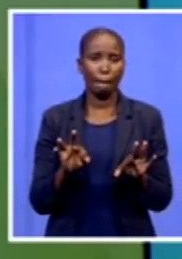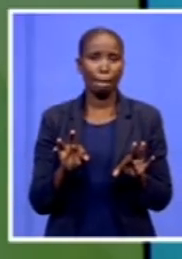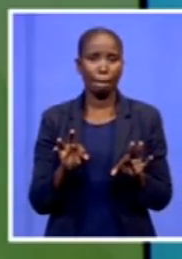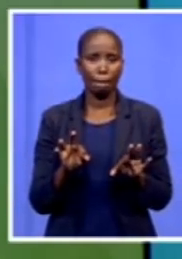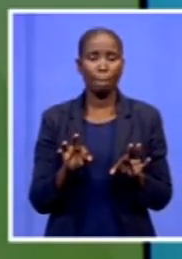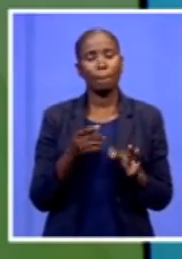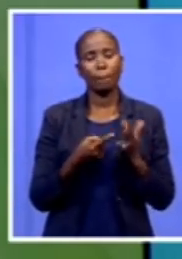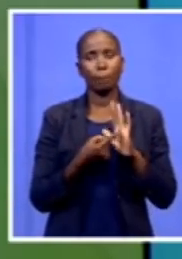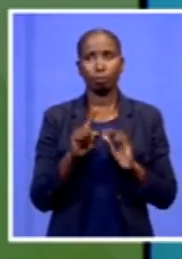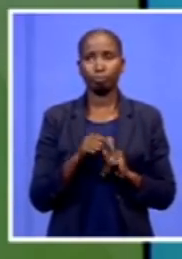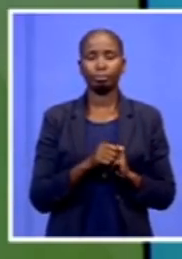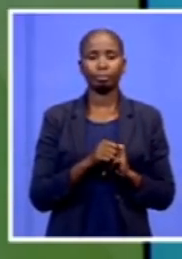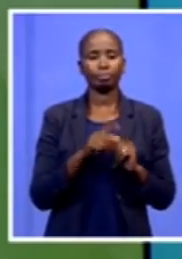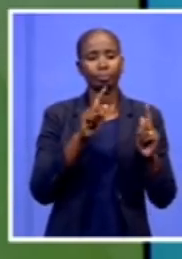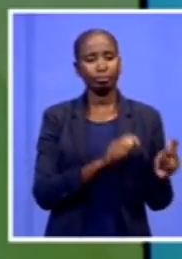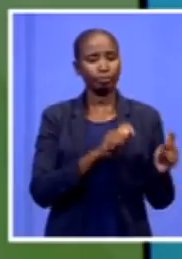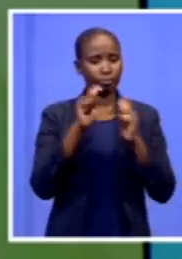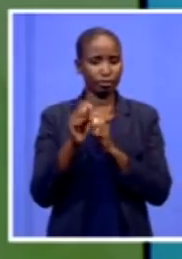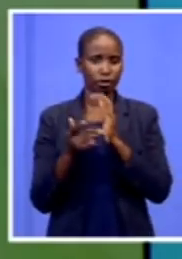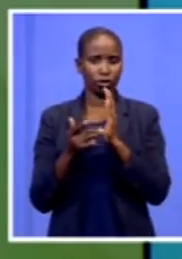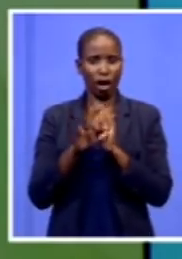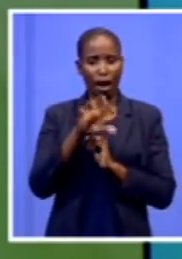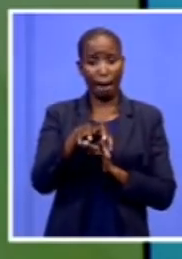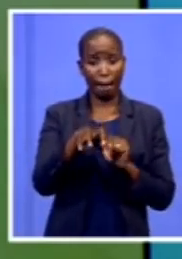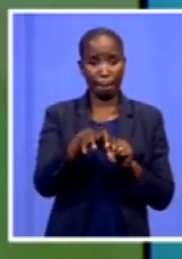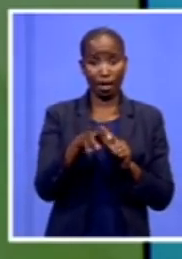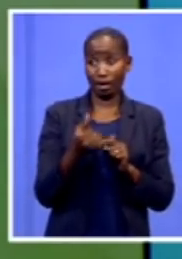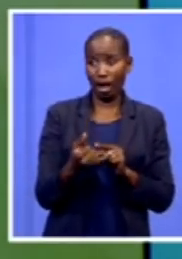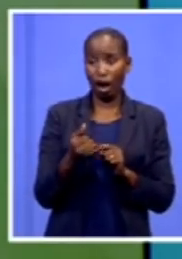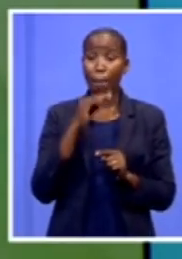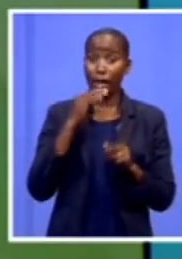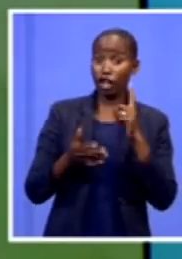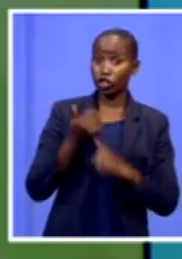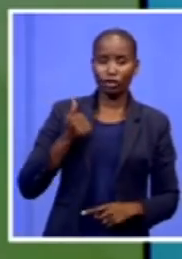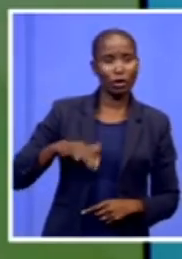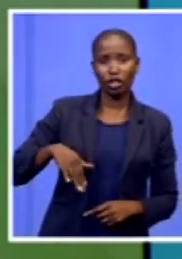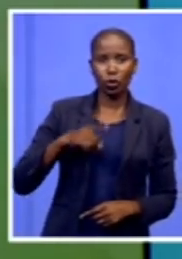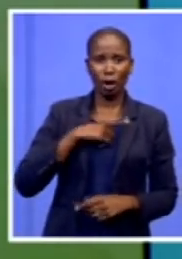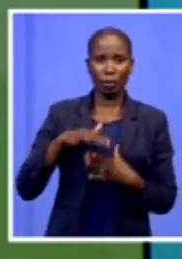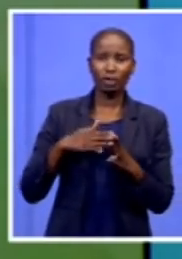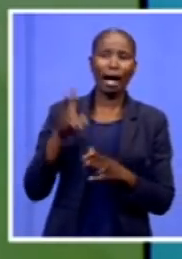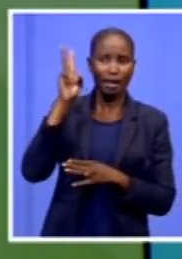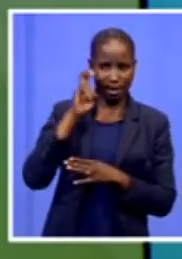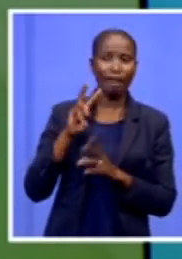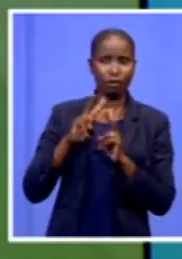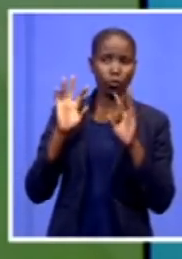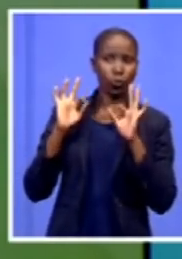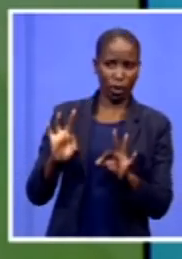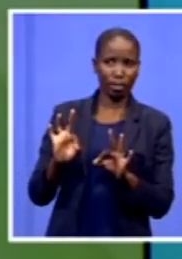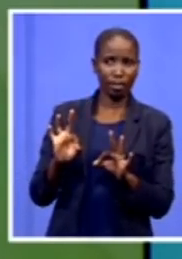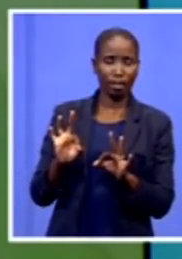technology transfer hub, at the moment being, we are not there yet. Because I heard very well that you, Dr. Tedros, my friend,